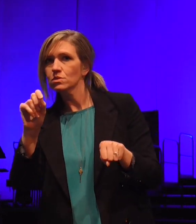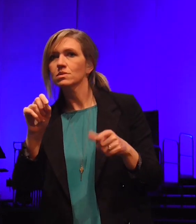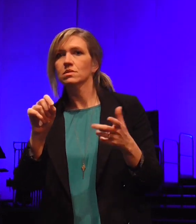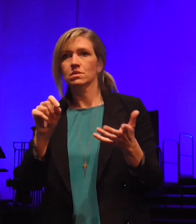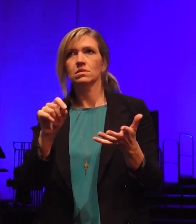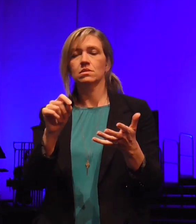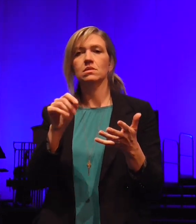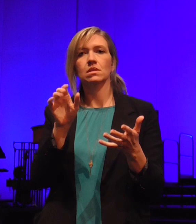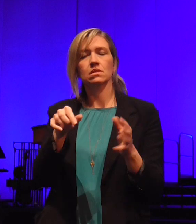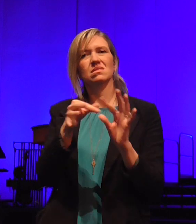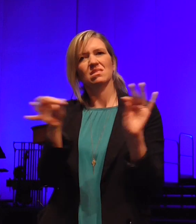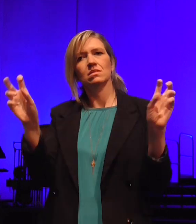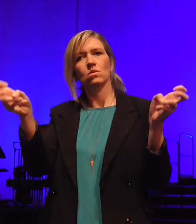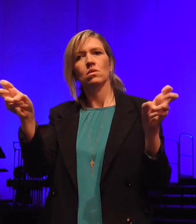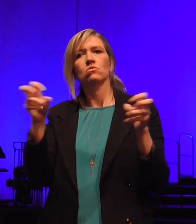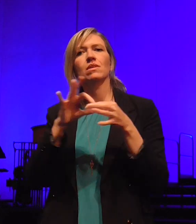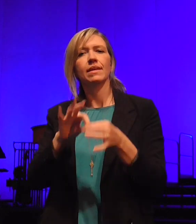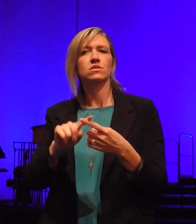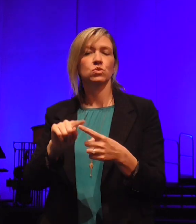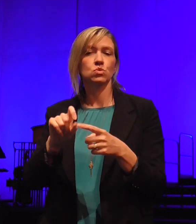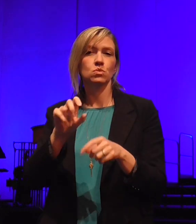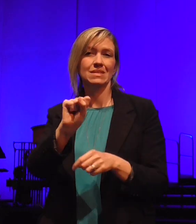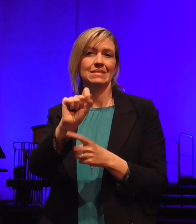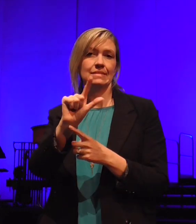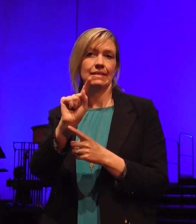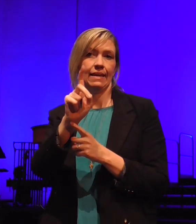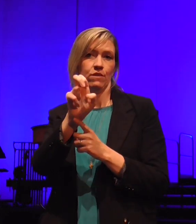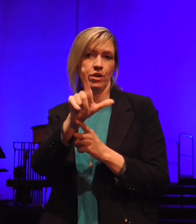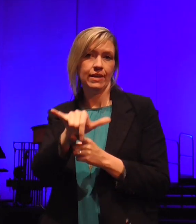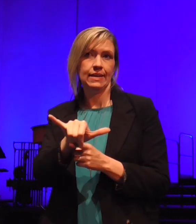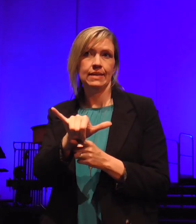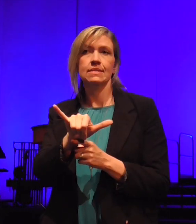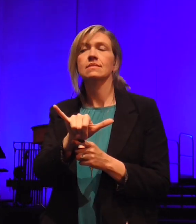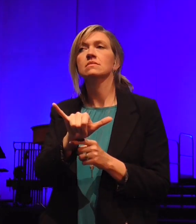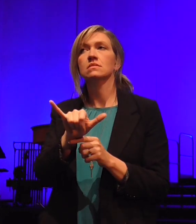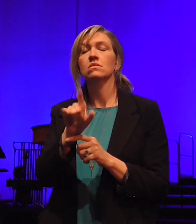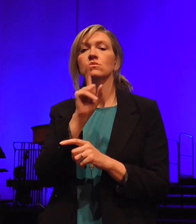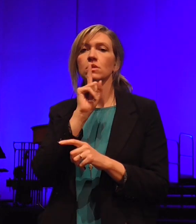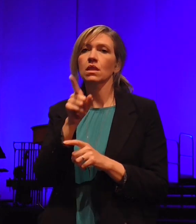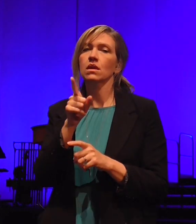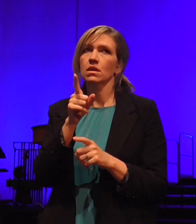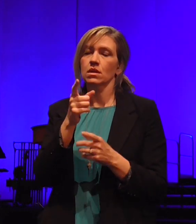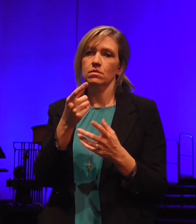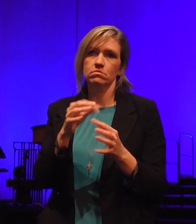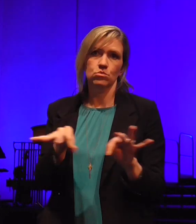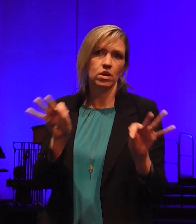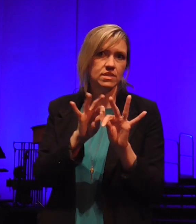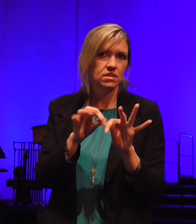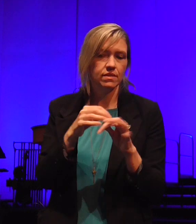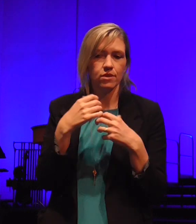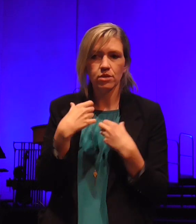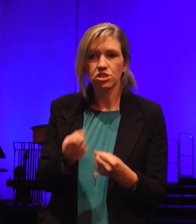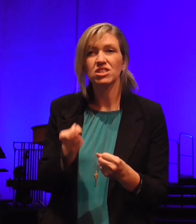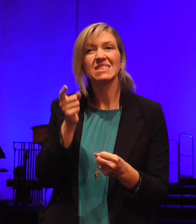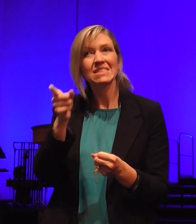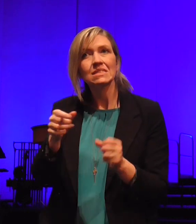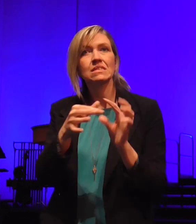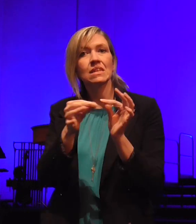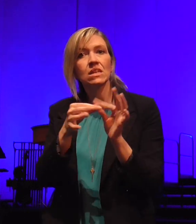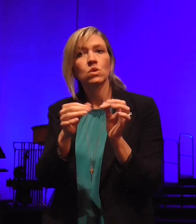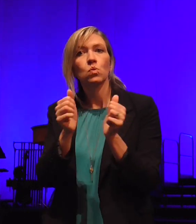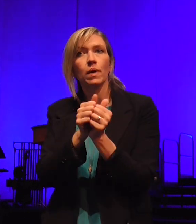undo. He was saying this about slavery. And he was saying this, and this is why it's so impressive and courageous, he was saying it with